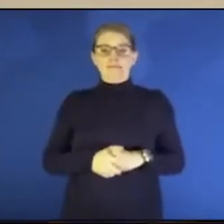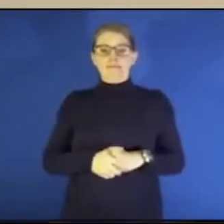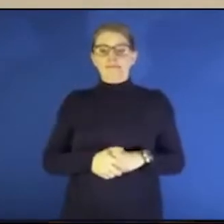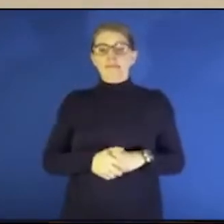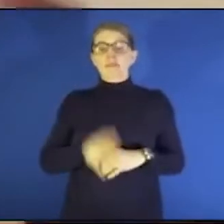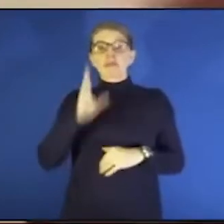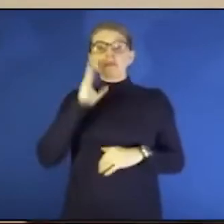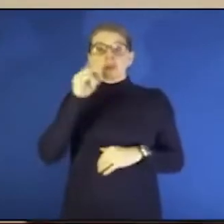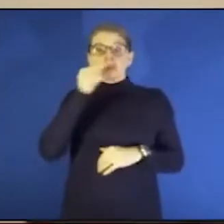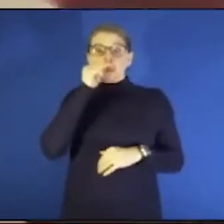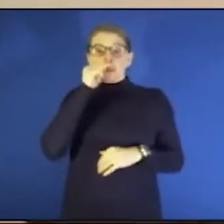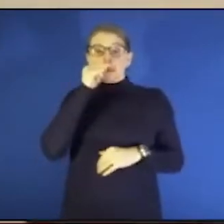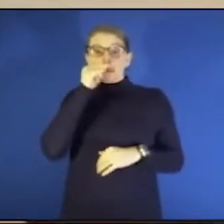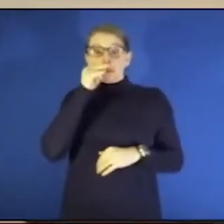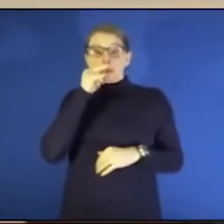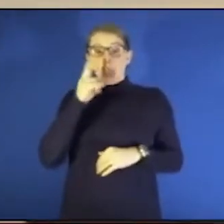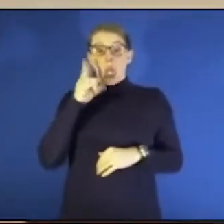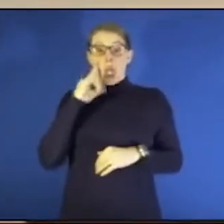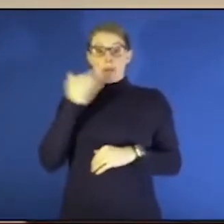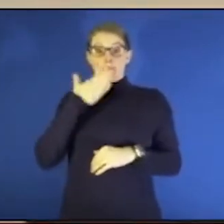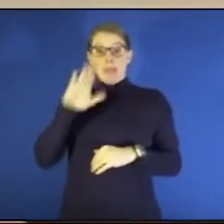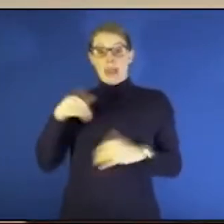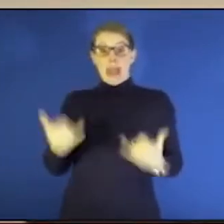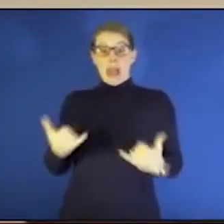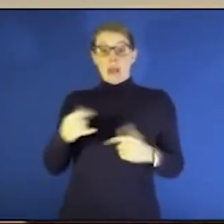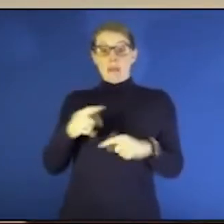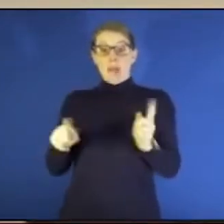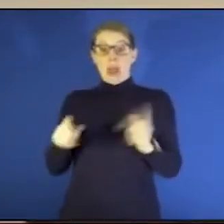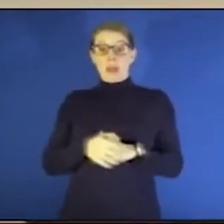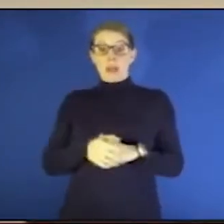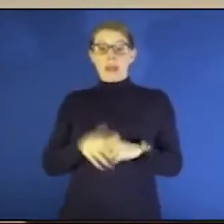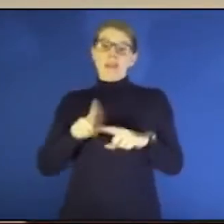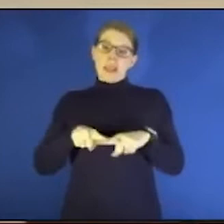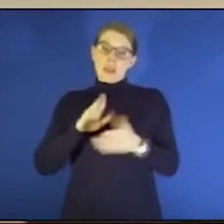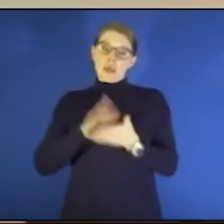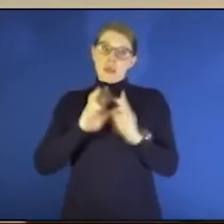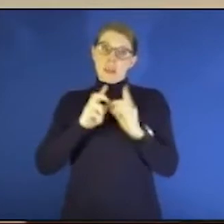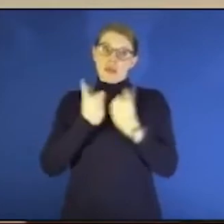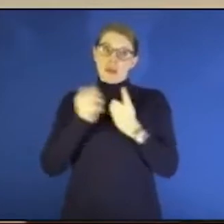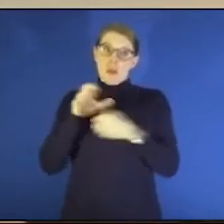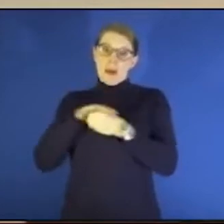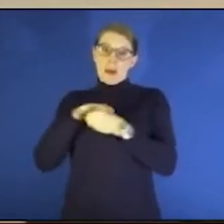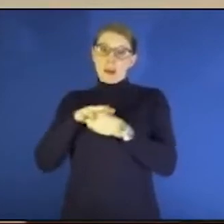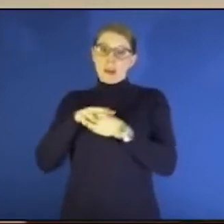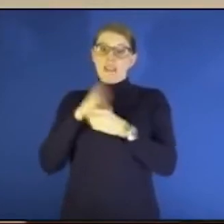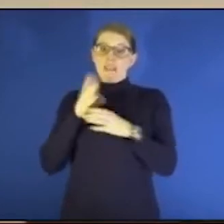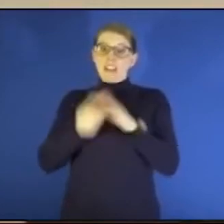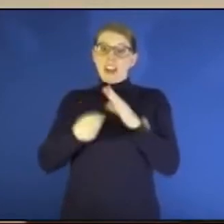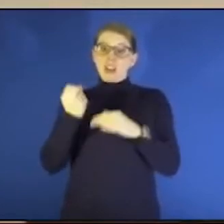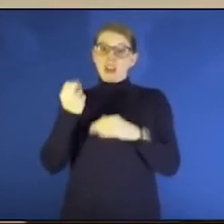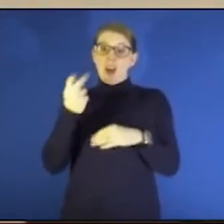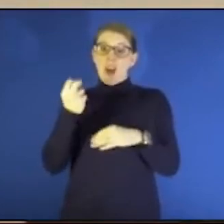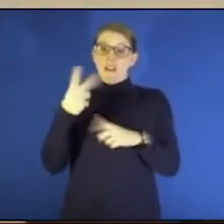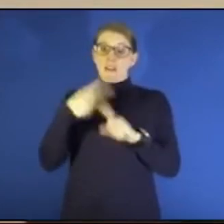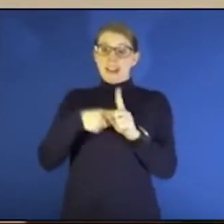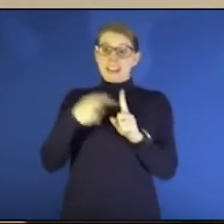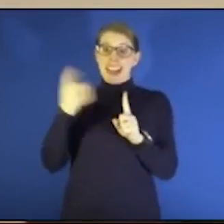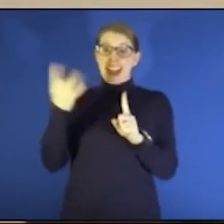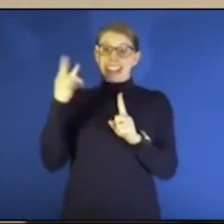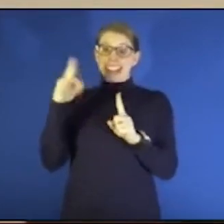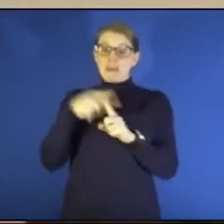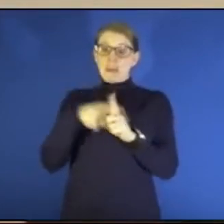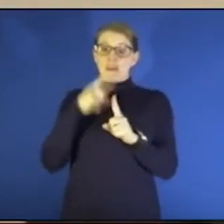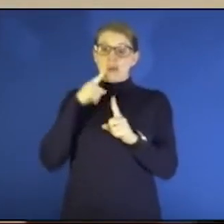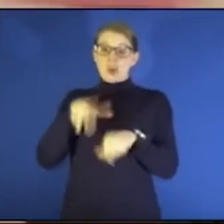things are a little better now, but they lost, depending on the school district or the area, 12 months, 18 months of their normal school